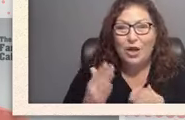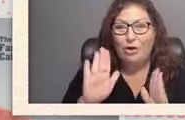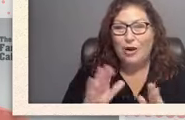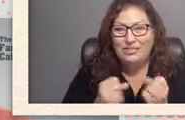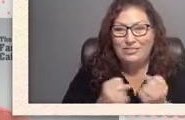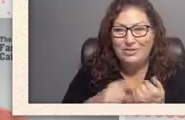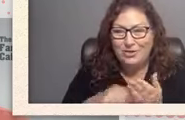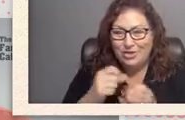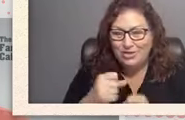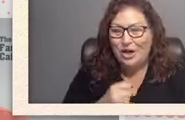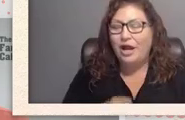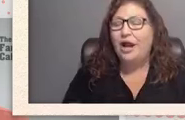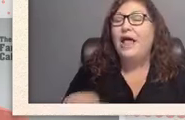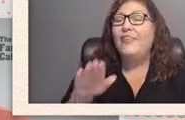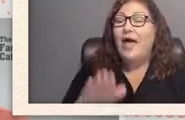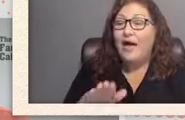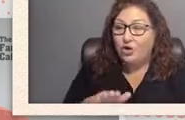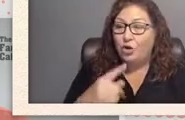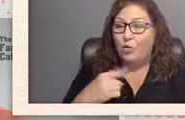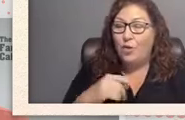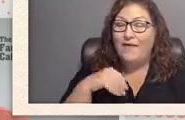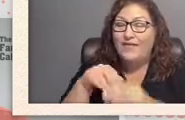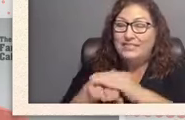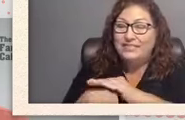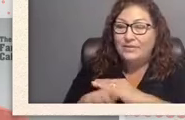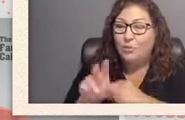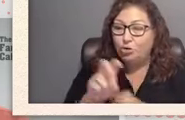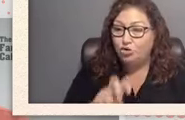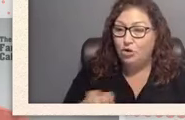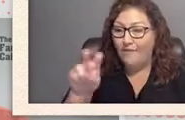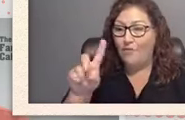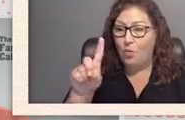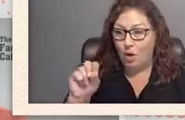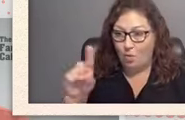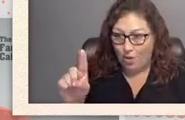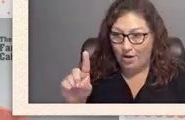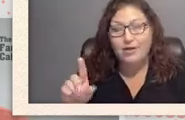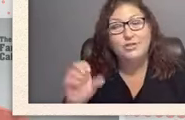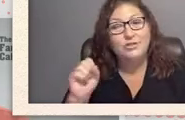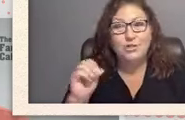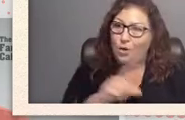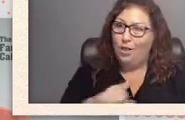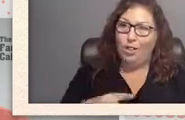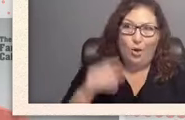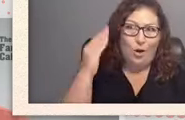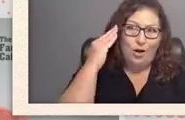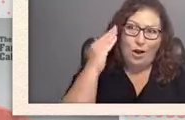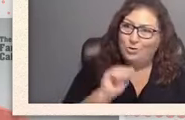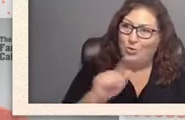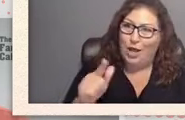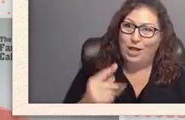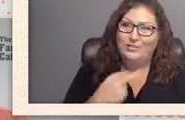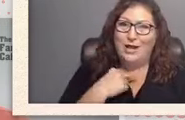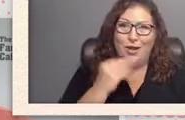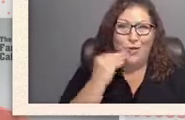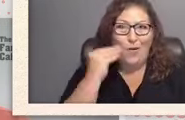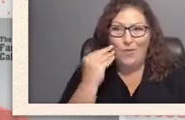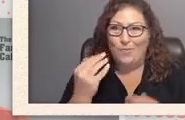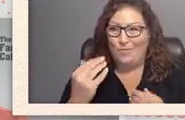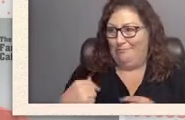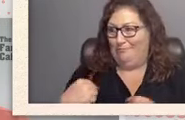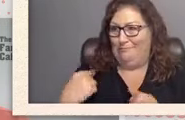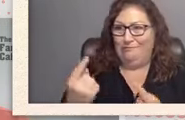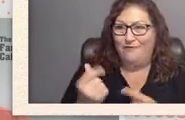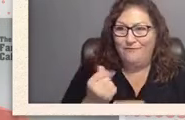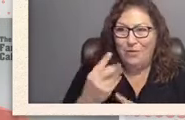afternoon, we have Accessible Travel 101. So Lord knows we're all stuck in our houses quite a bit in the last few months. Right.